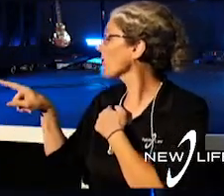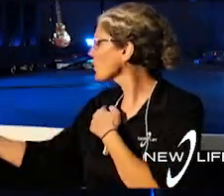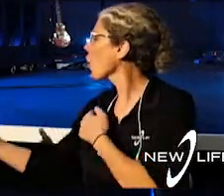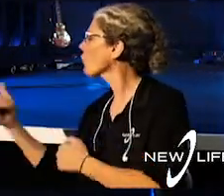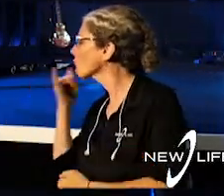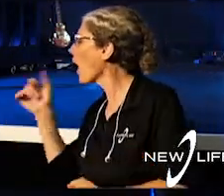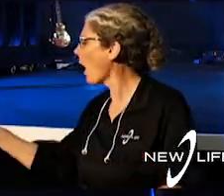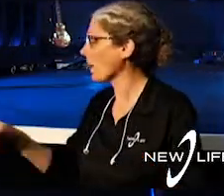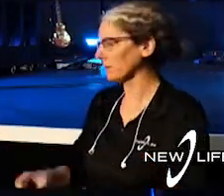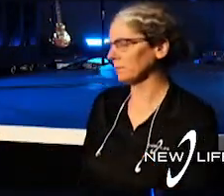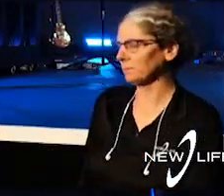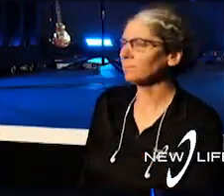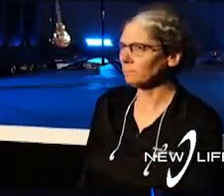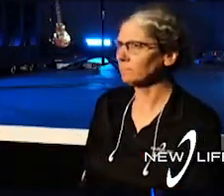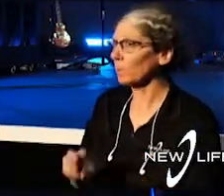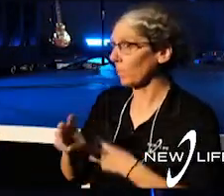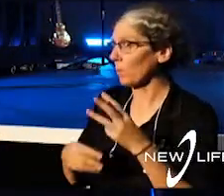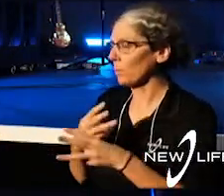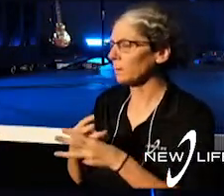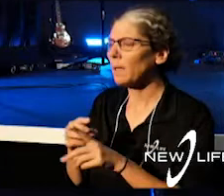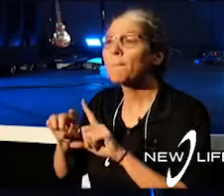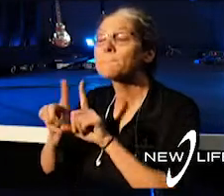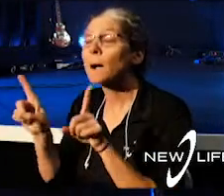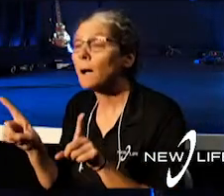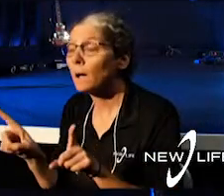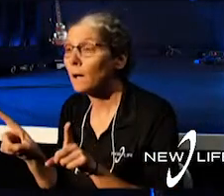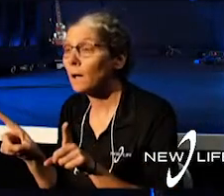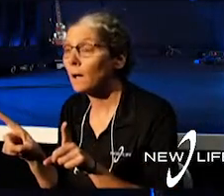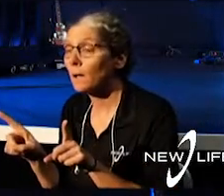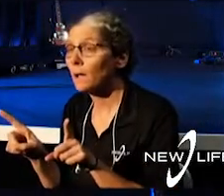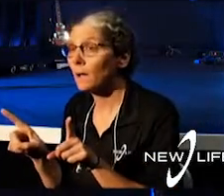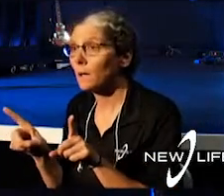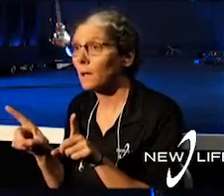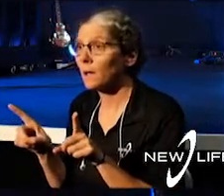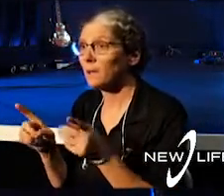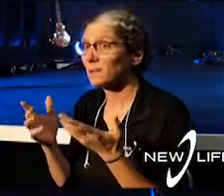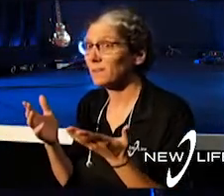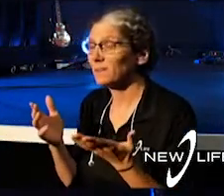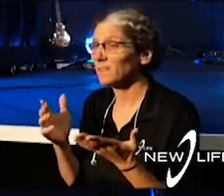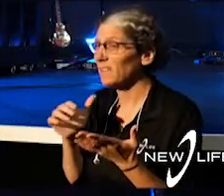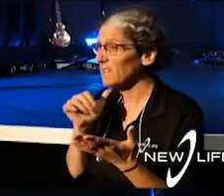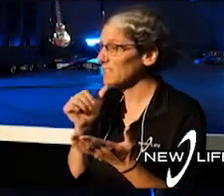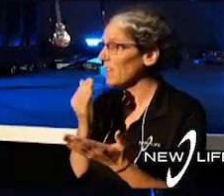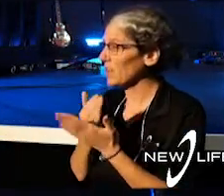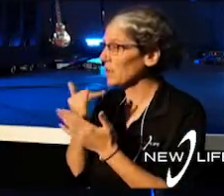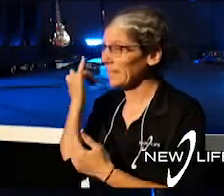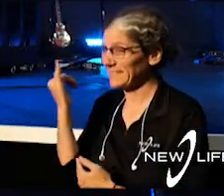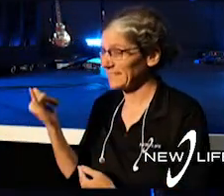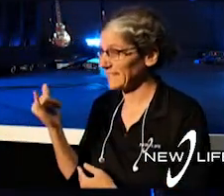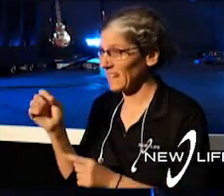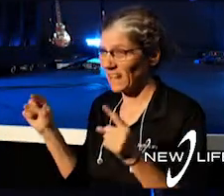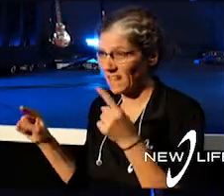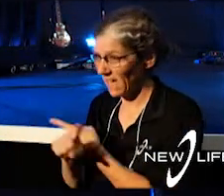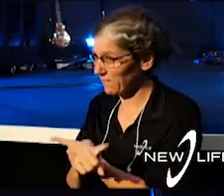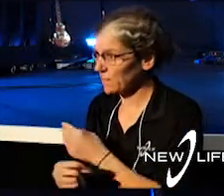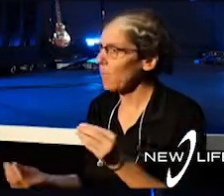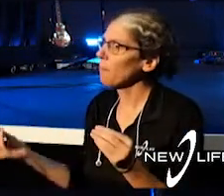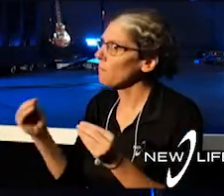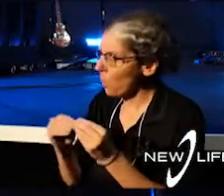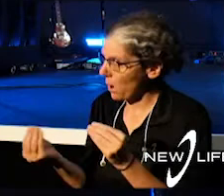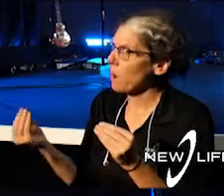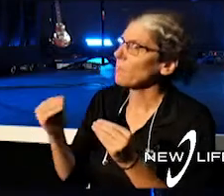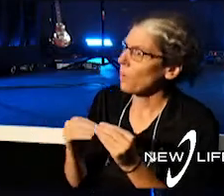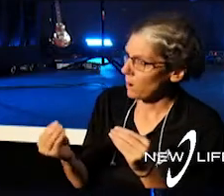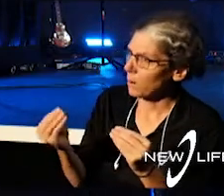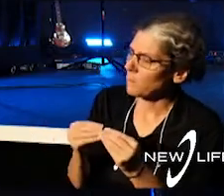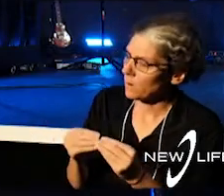things that are wrong in this world. And in reality, we're just fueling more conflict. If we're not